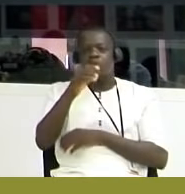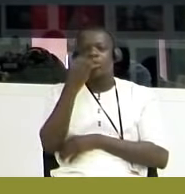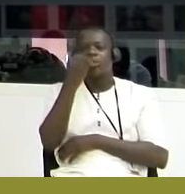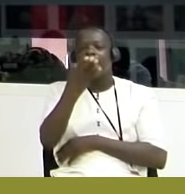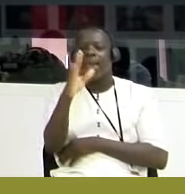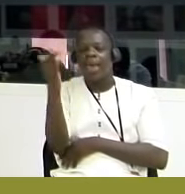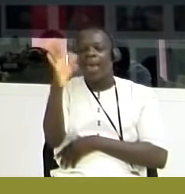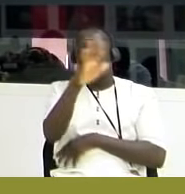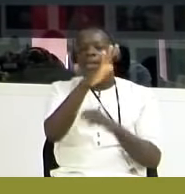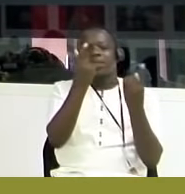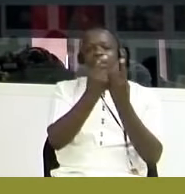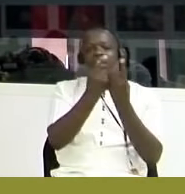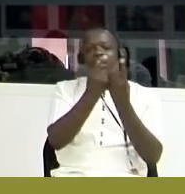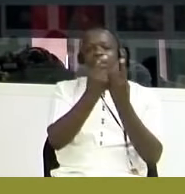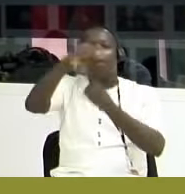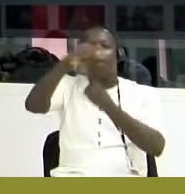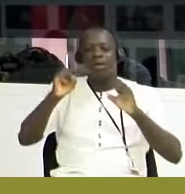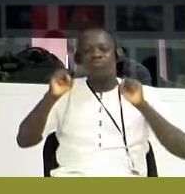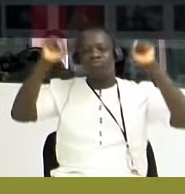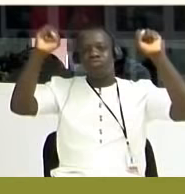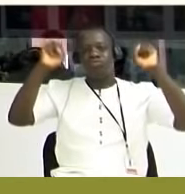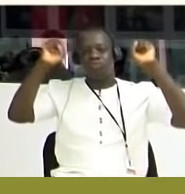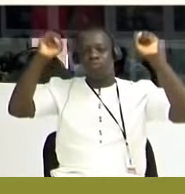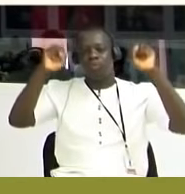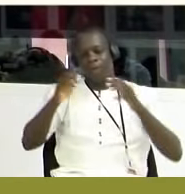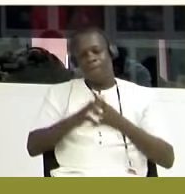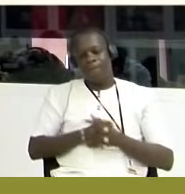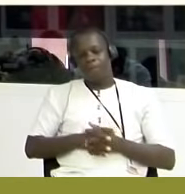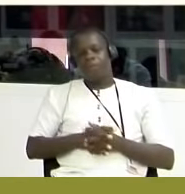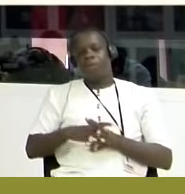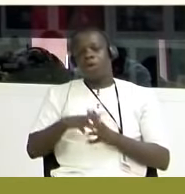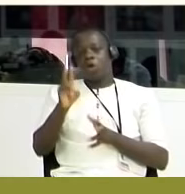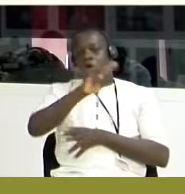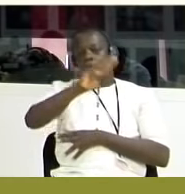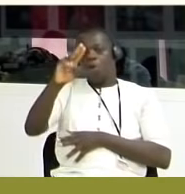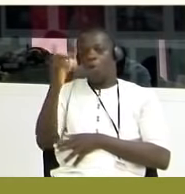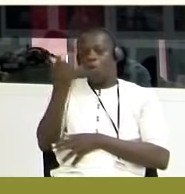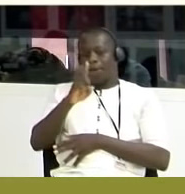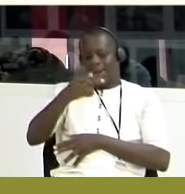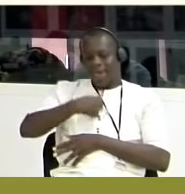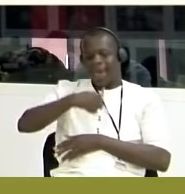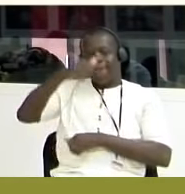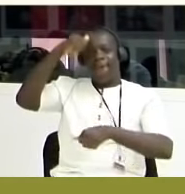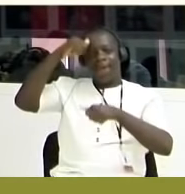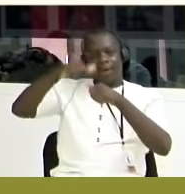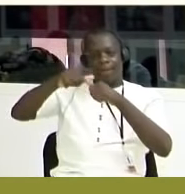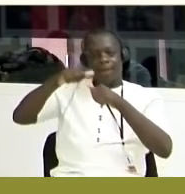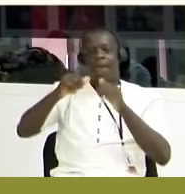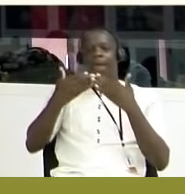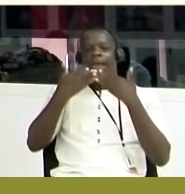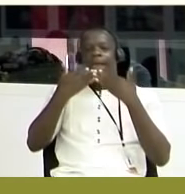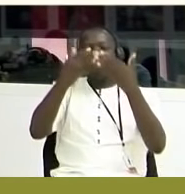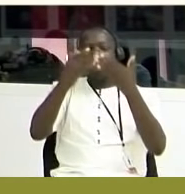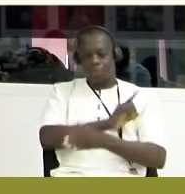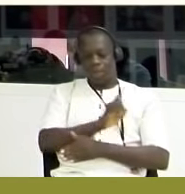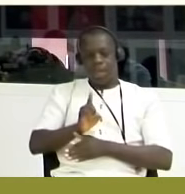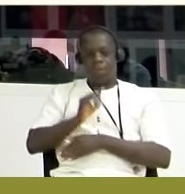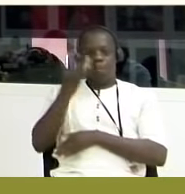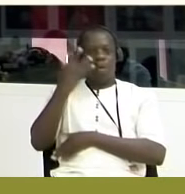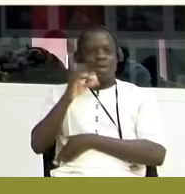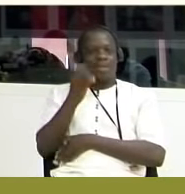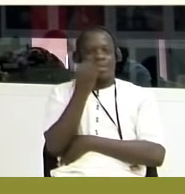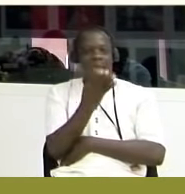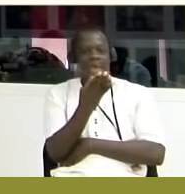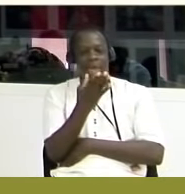about demonstrations? No. What I remember telling them when they said, when I